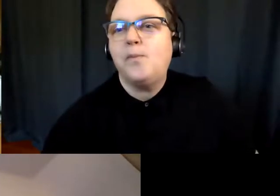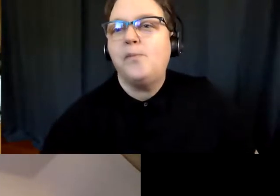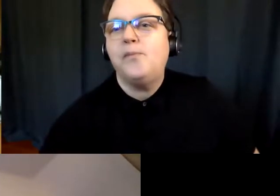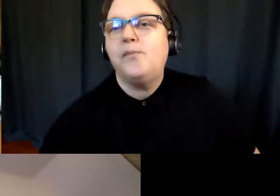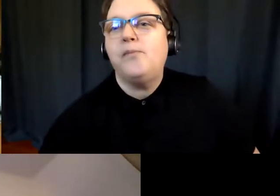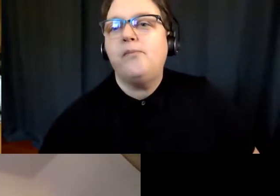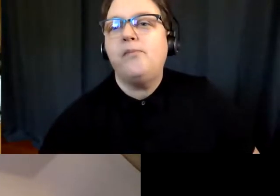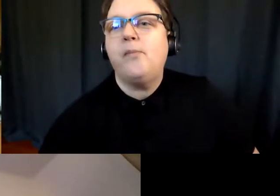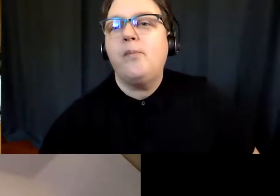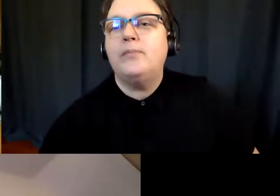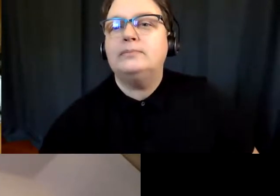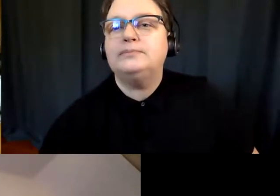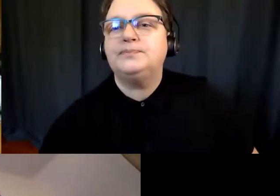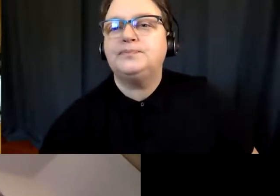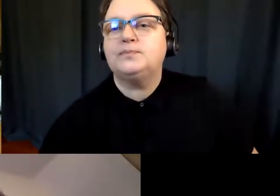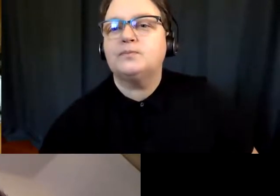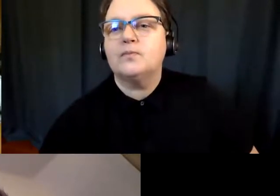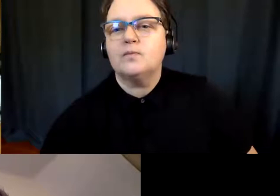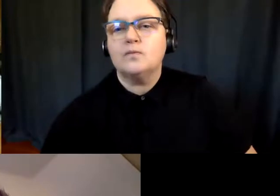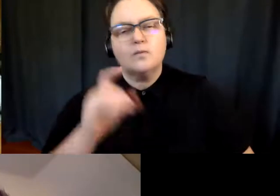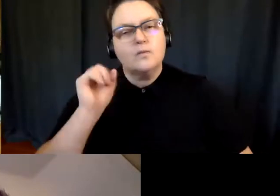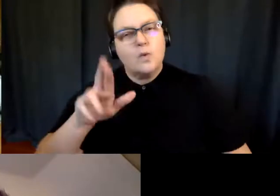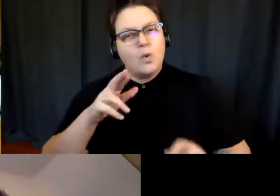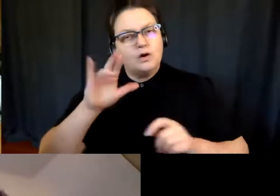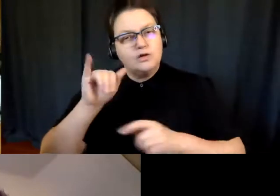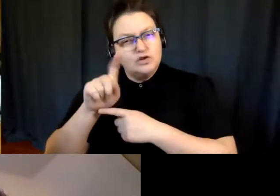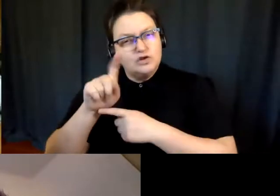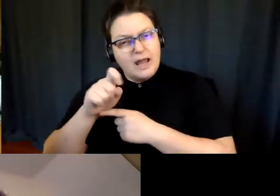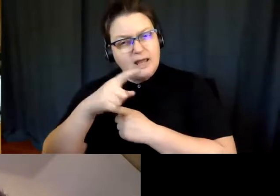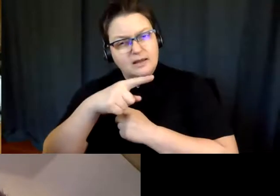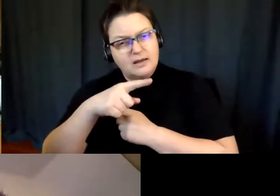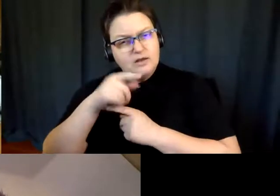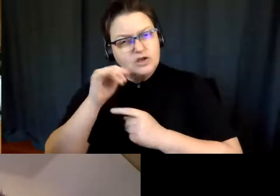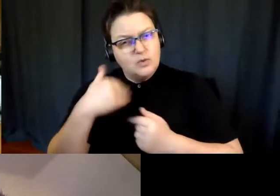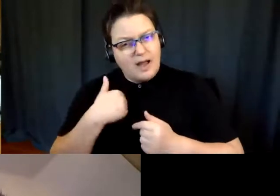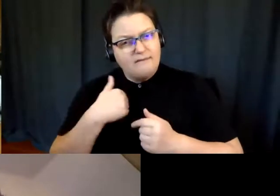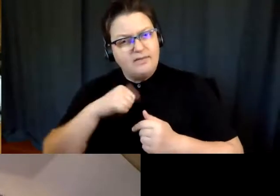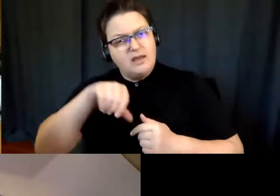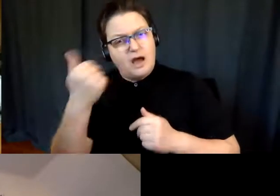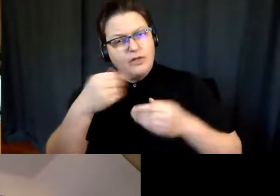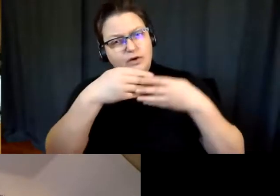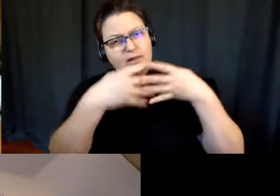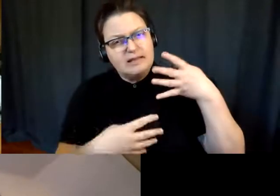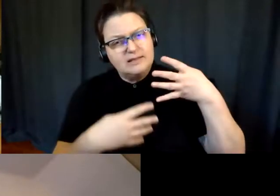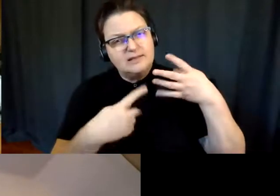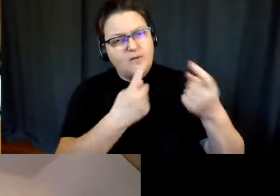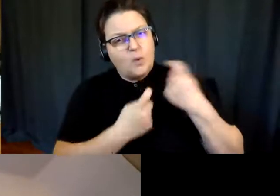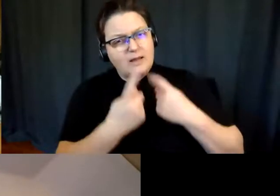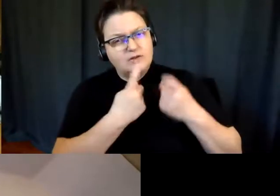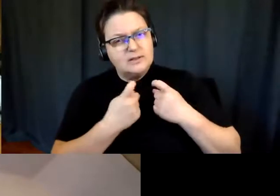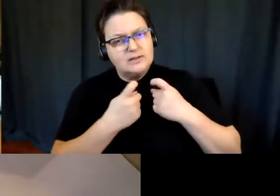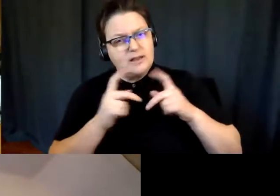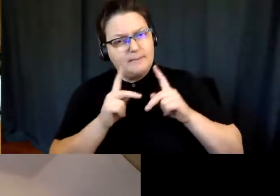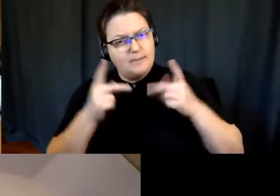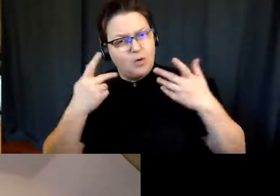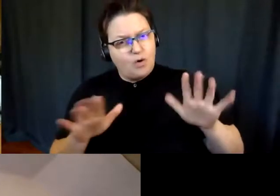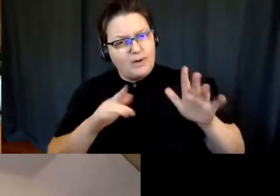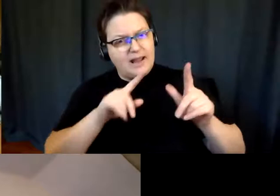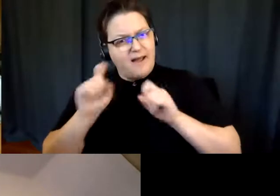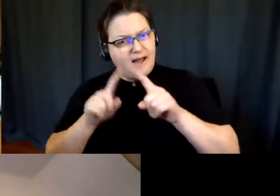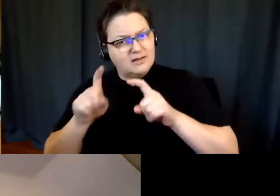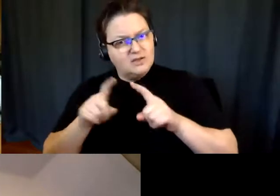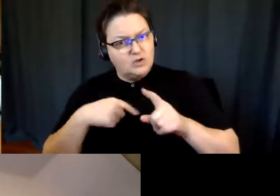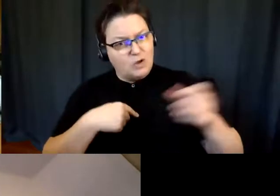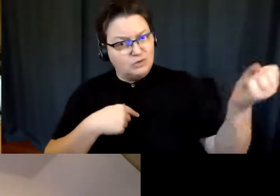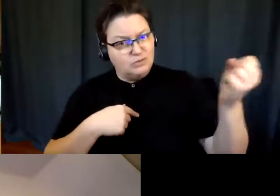Or Jake, if you have the other questions that people had sent in advance and you want to pitch them to me, please. Oh, sure. I can pull those up.